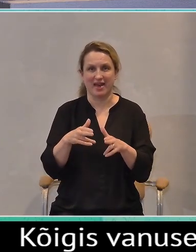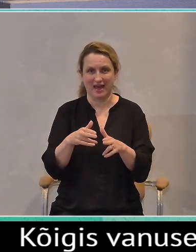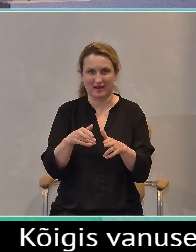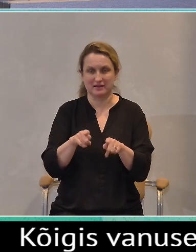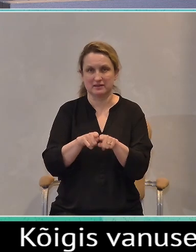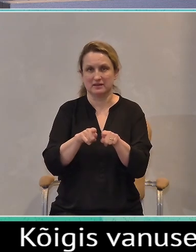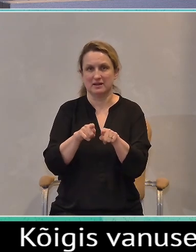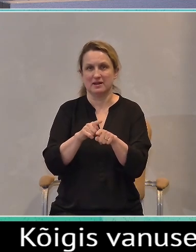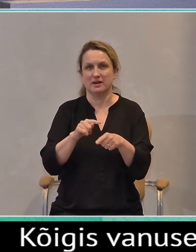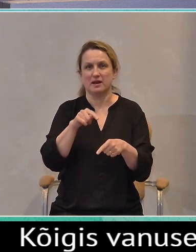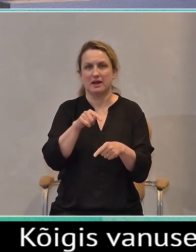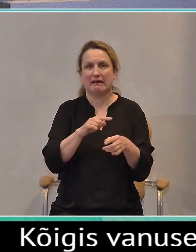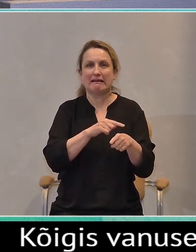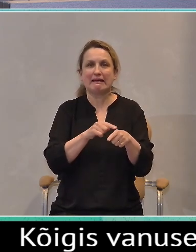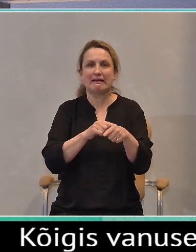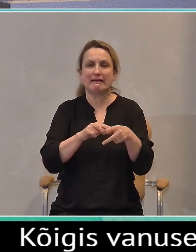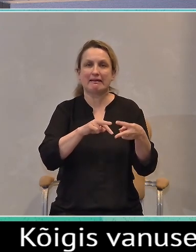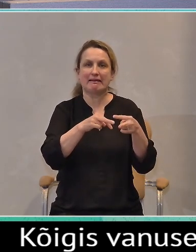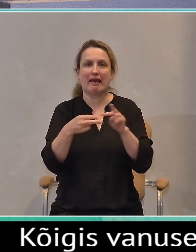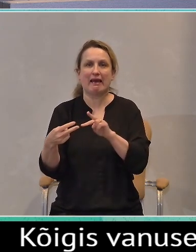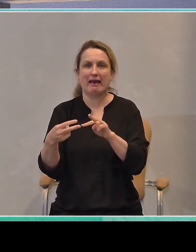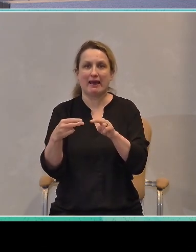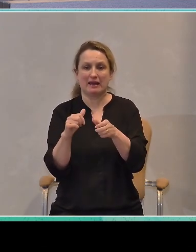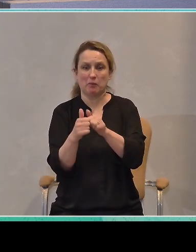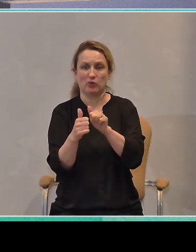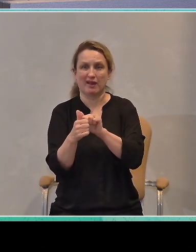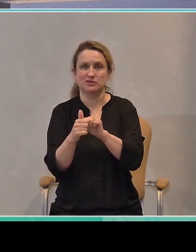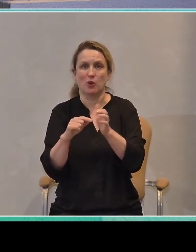is hereditary breast and/or ovarian cancer.